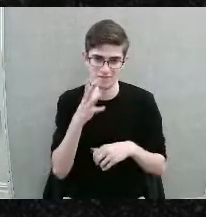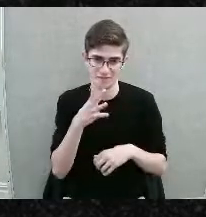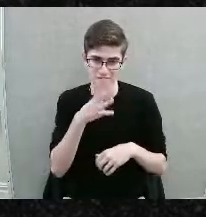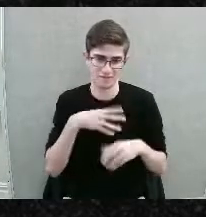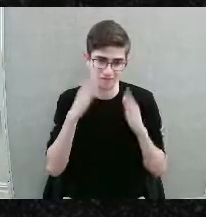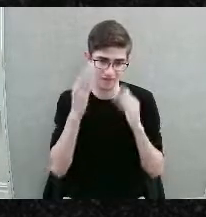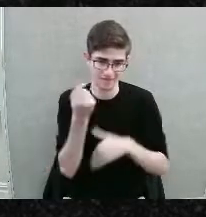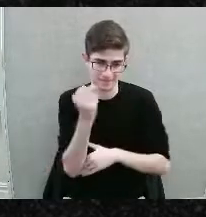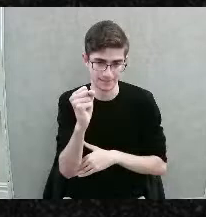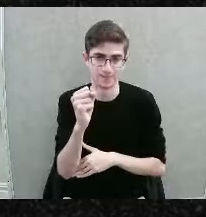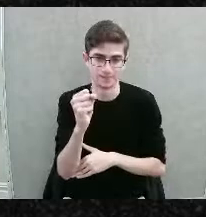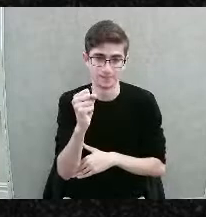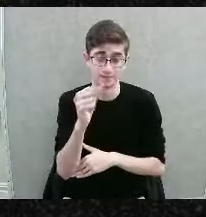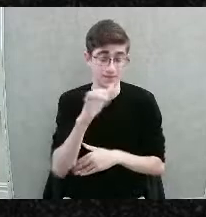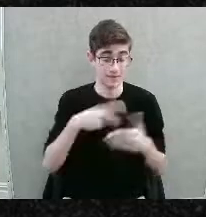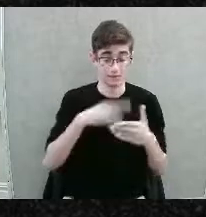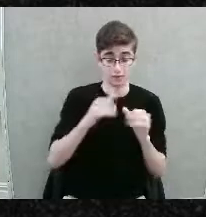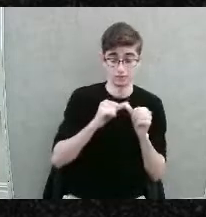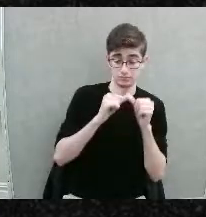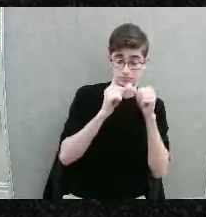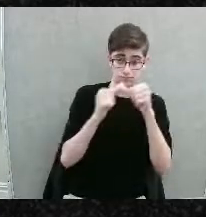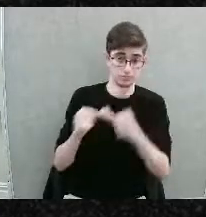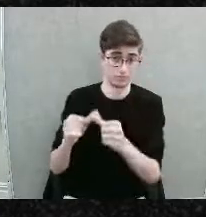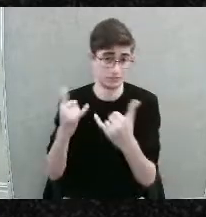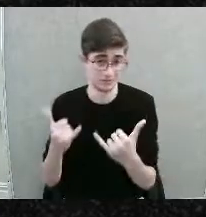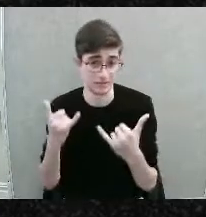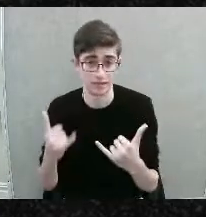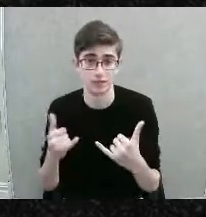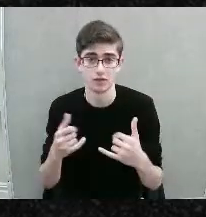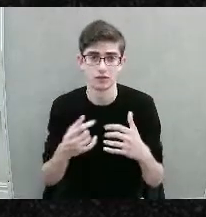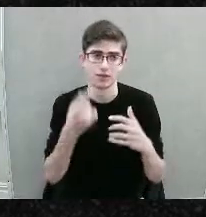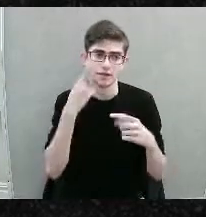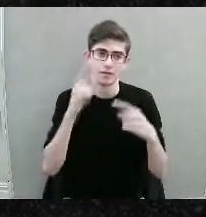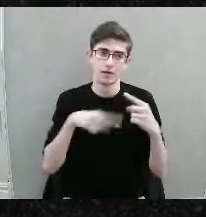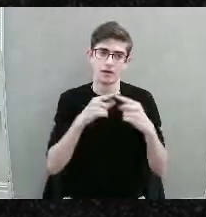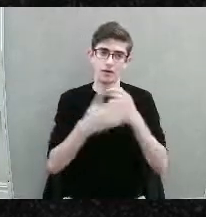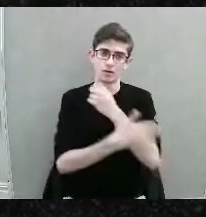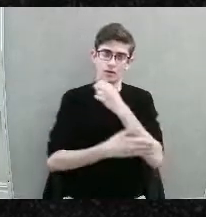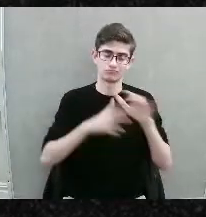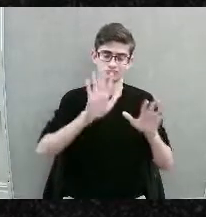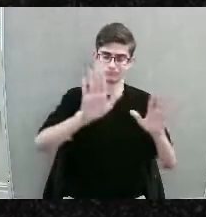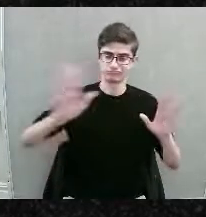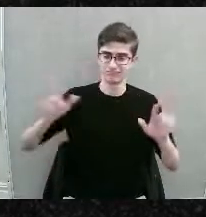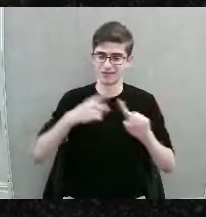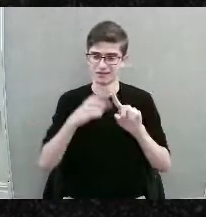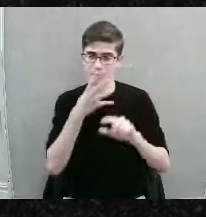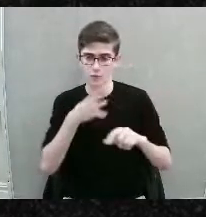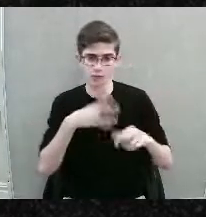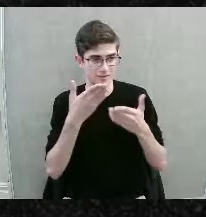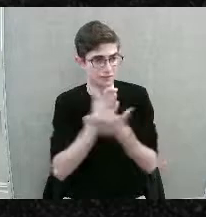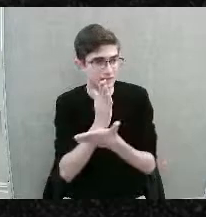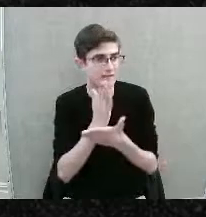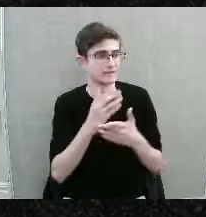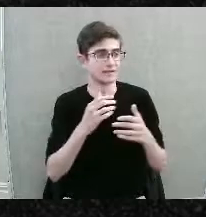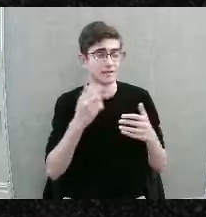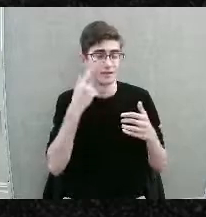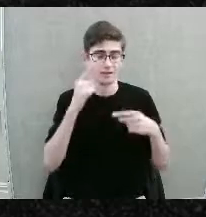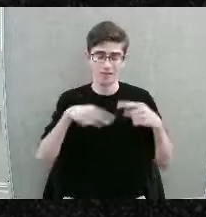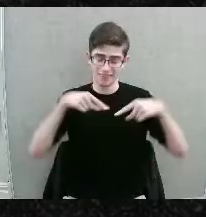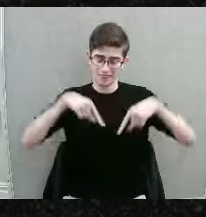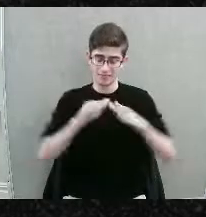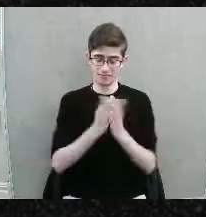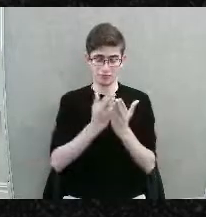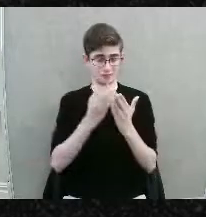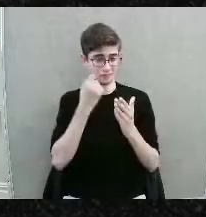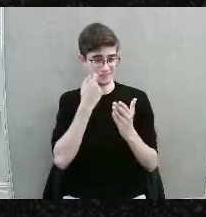able to move into the existing project on transnational feminisms and are very happy to be able to celebrate this book as a result of it and